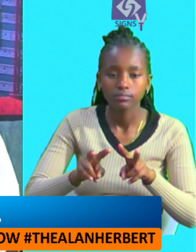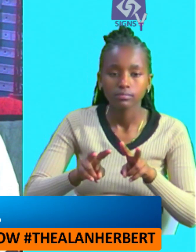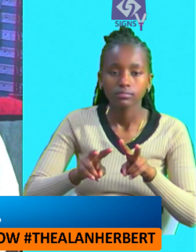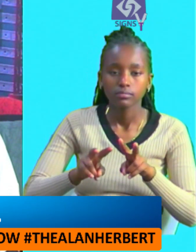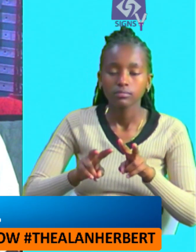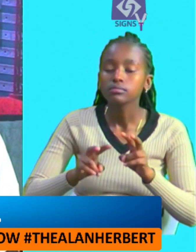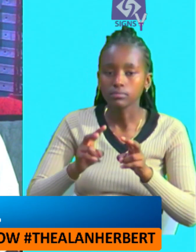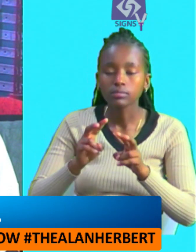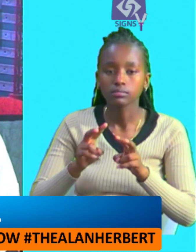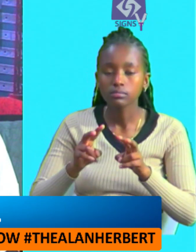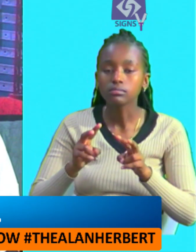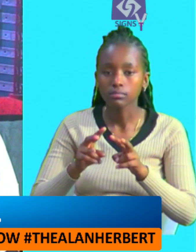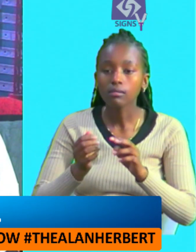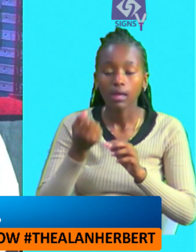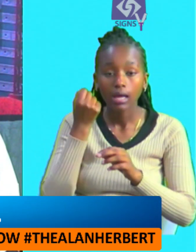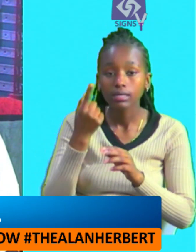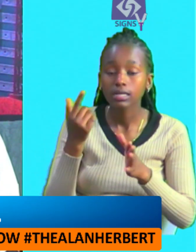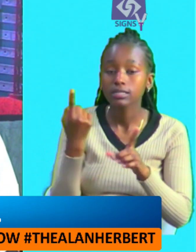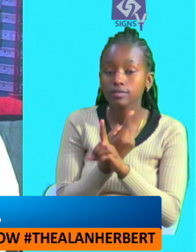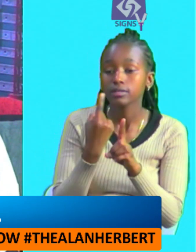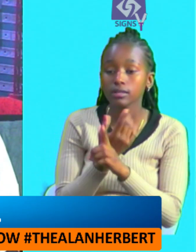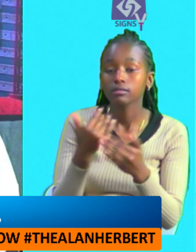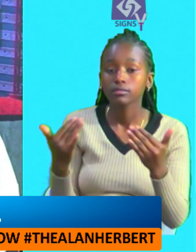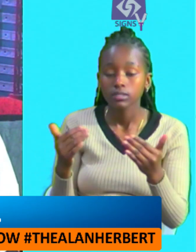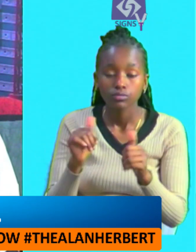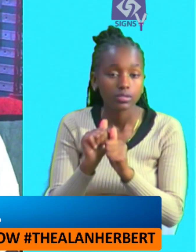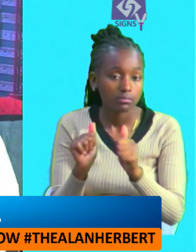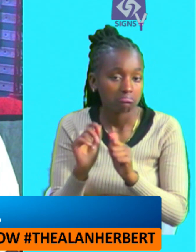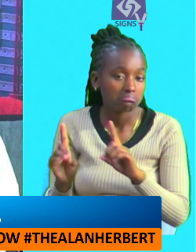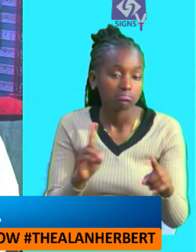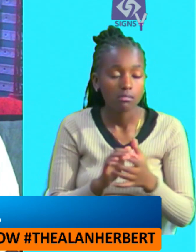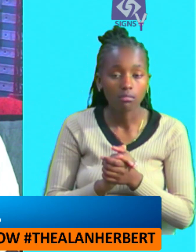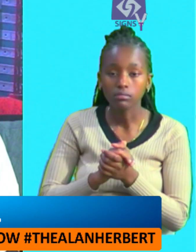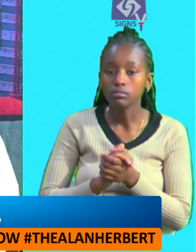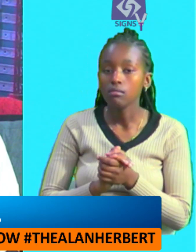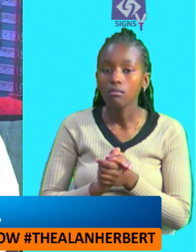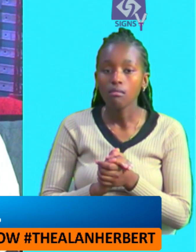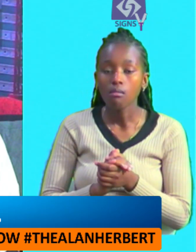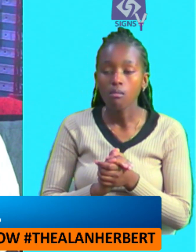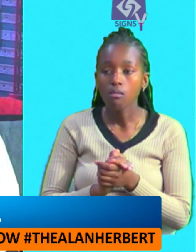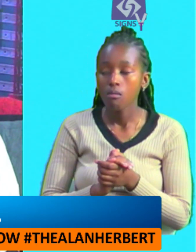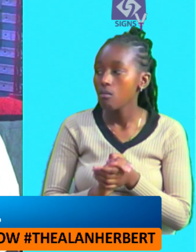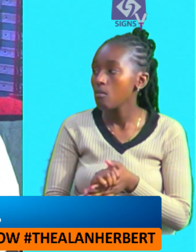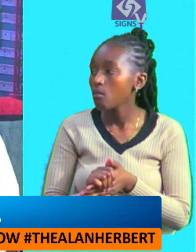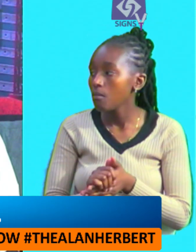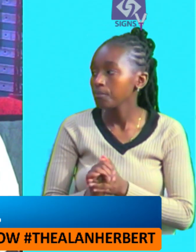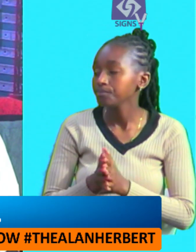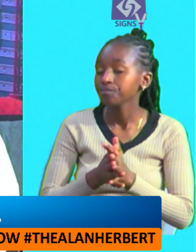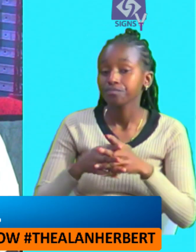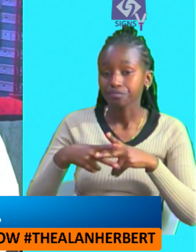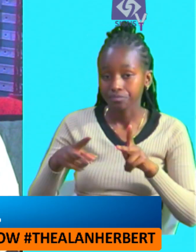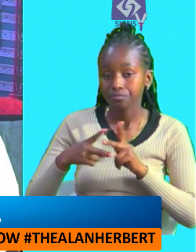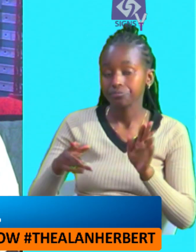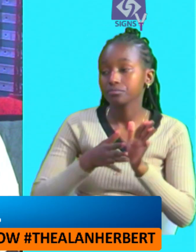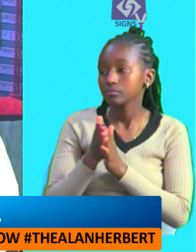get value while I'm wasting time. Yeah, on YouTube I've subscribed to particular, and on YouTube there is a very funny channel